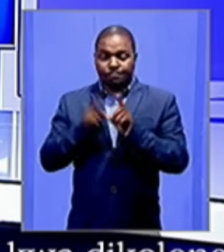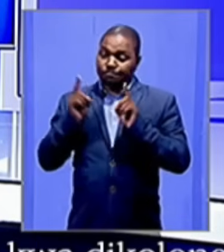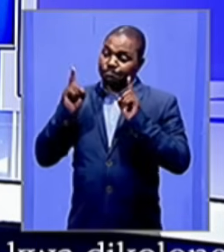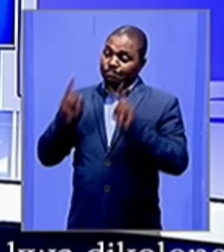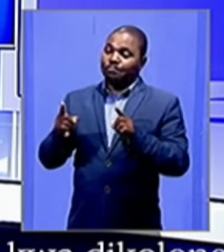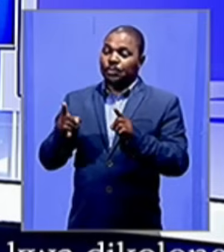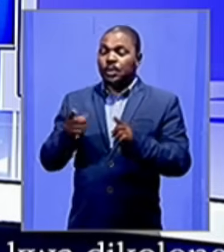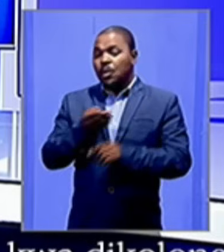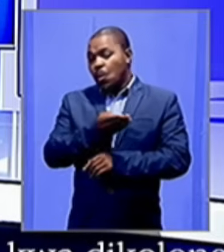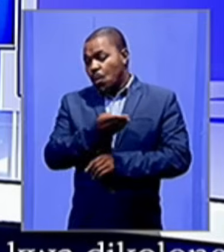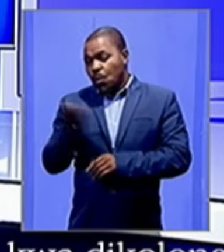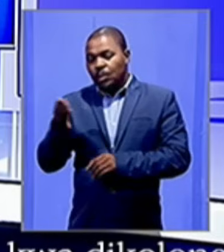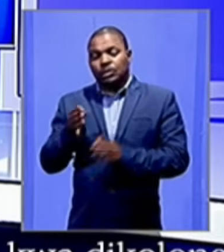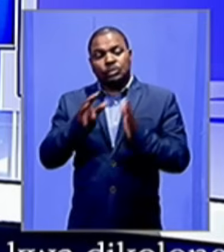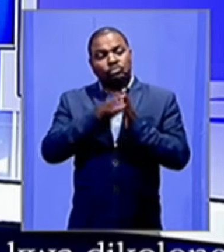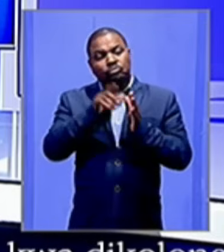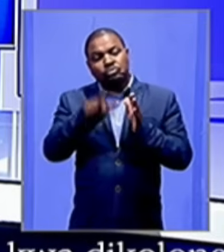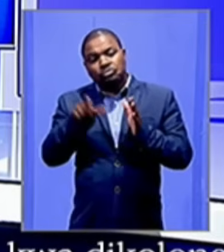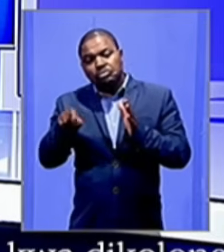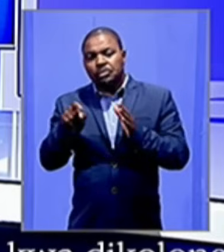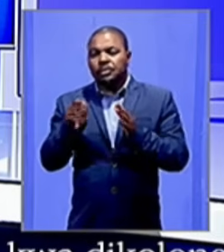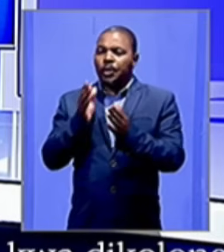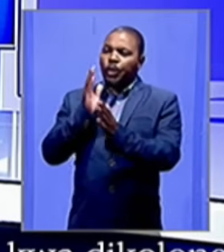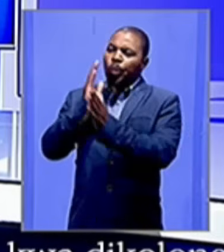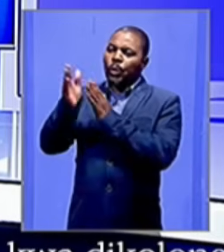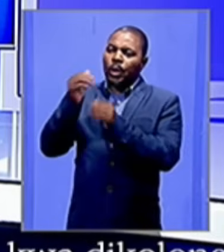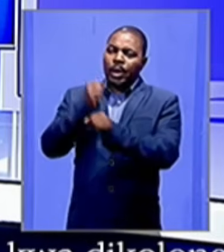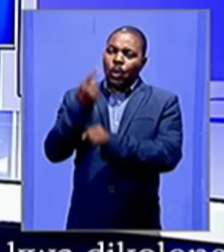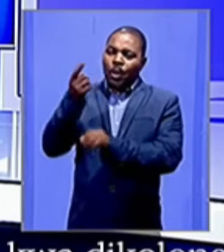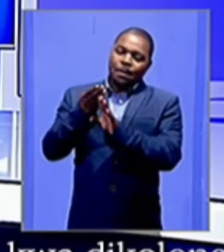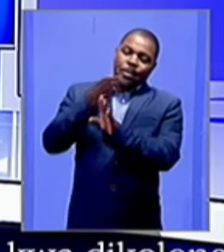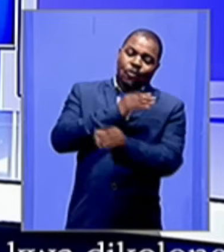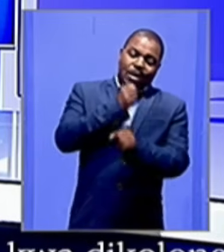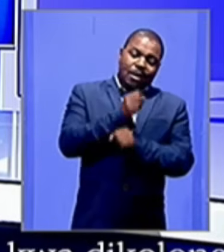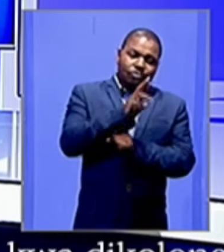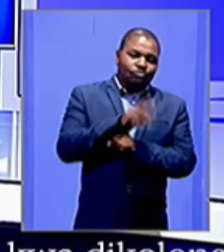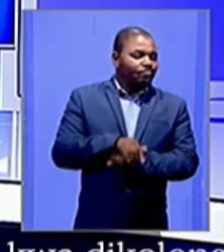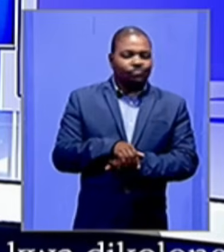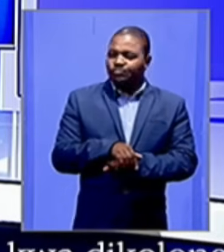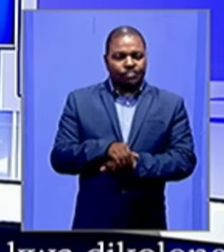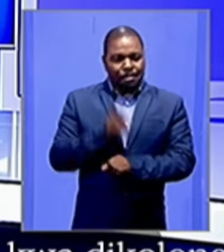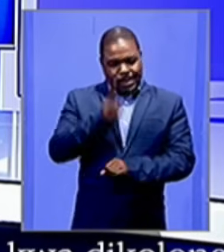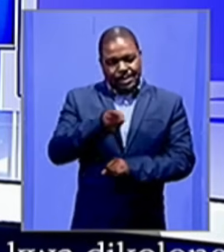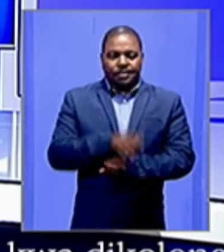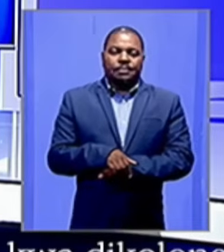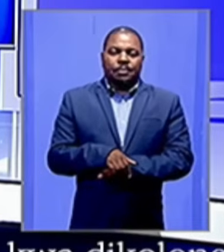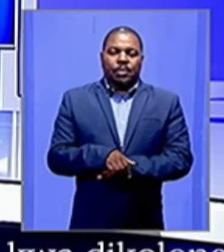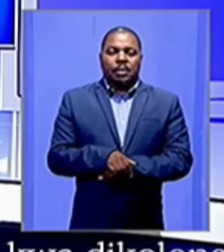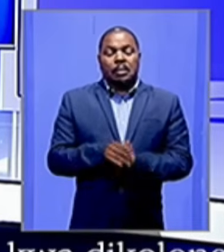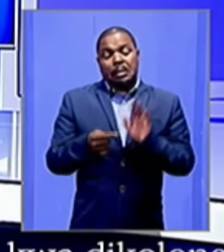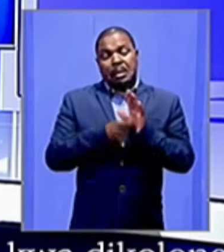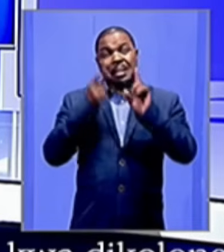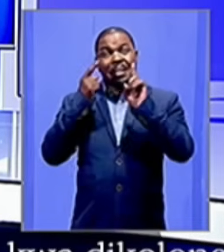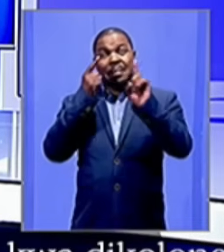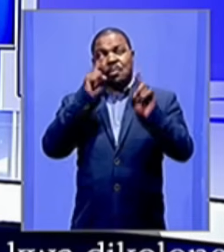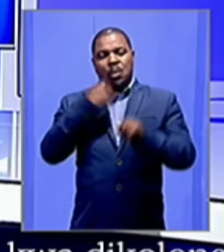gore ga gona morutwana ope yo ka fetelang kwa grade 1 a sa dira grade R pele. Maitlhomo wa molao o ke go